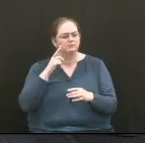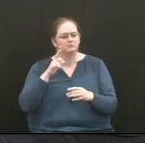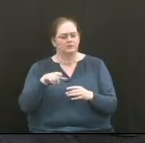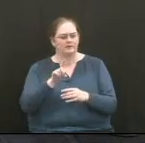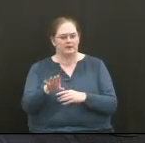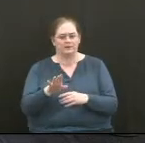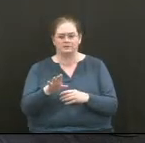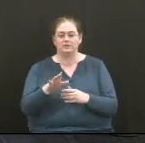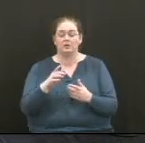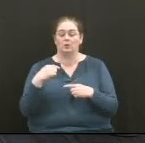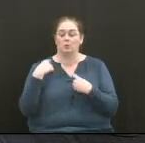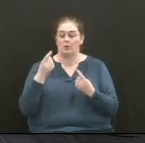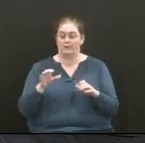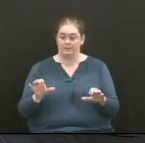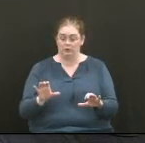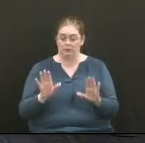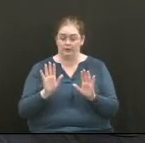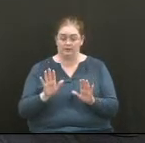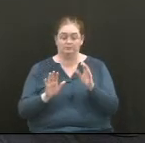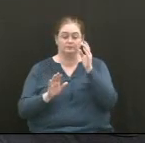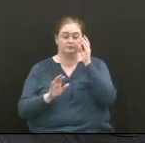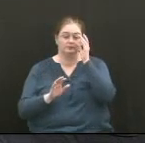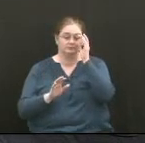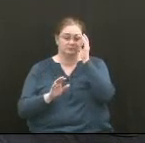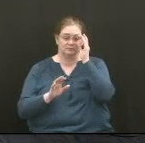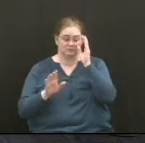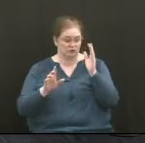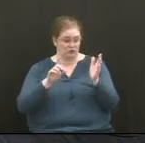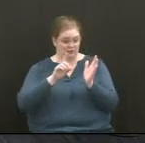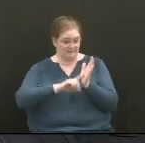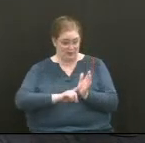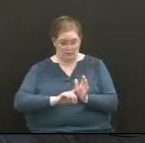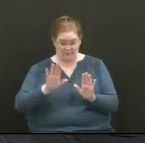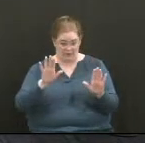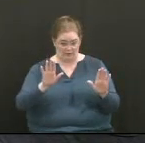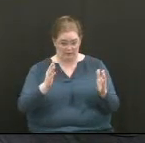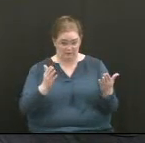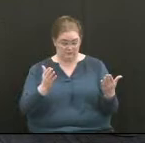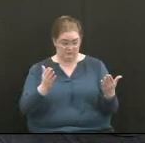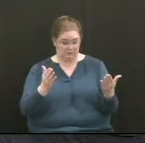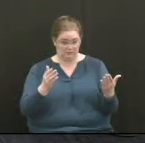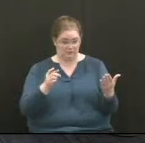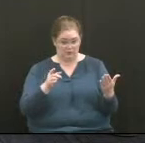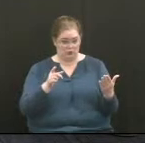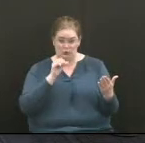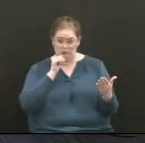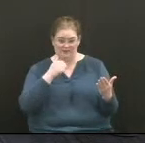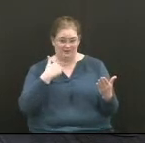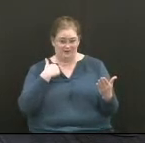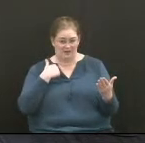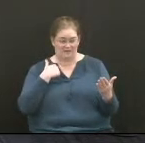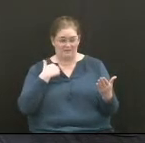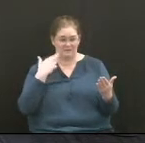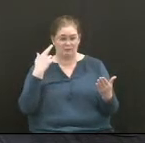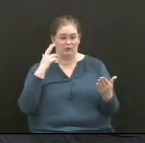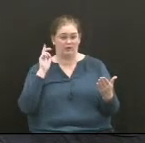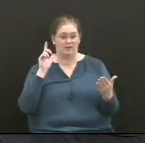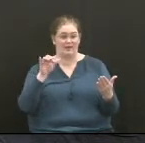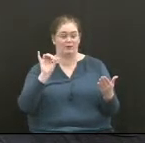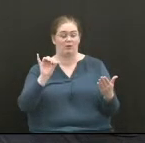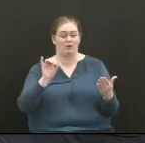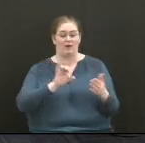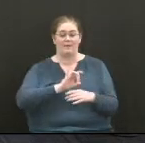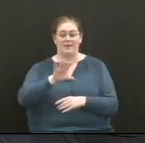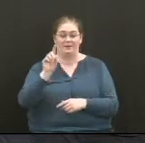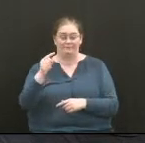database. Now, what we've been doing is kind of just verifying that you didn't have some realization after you mailed in your